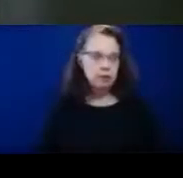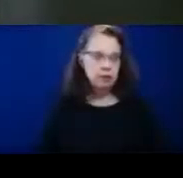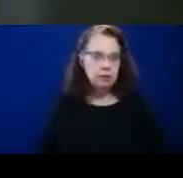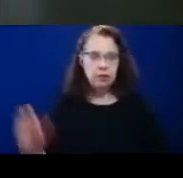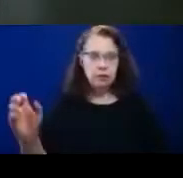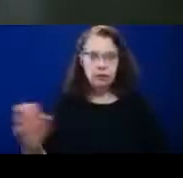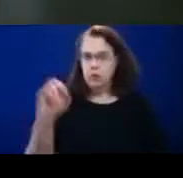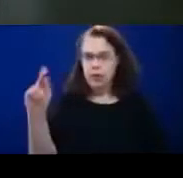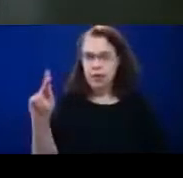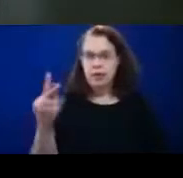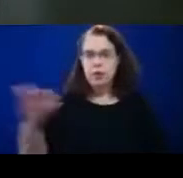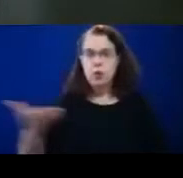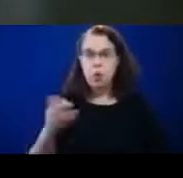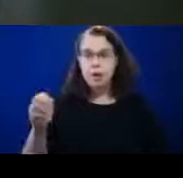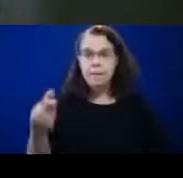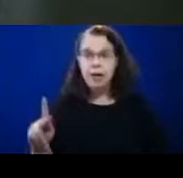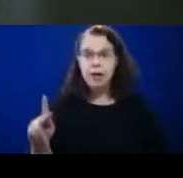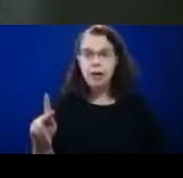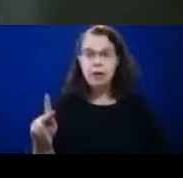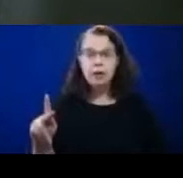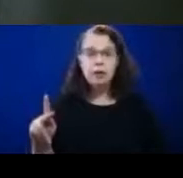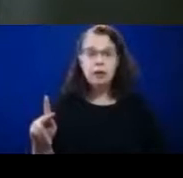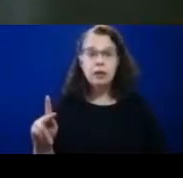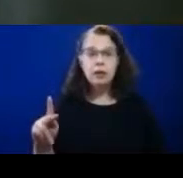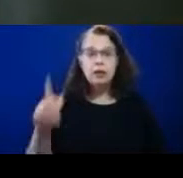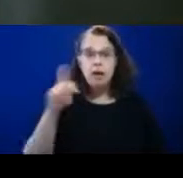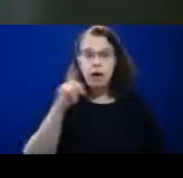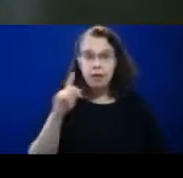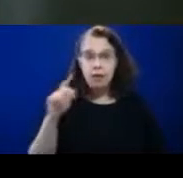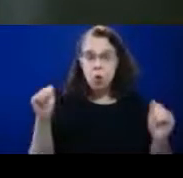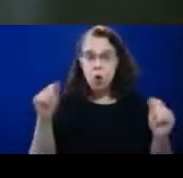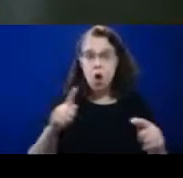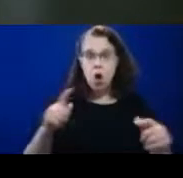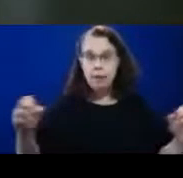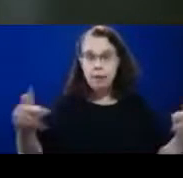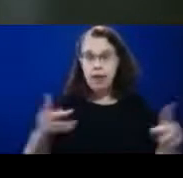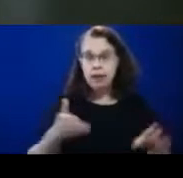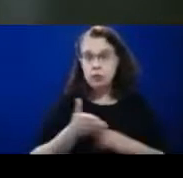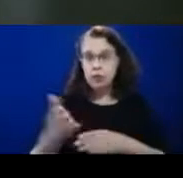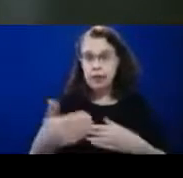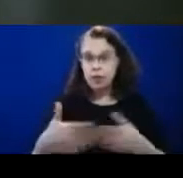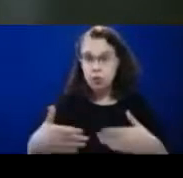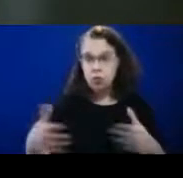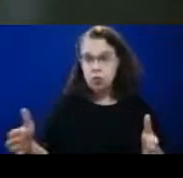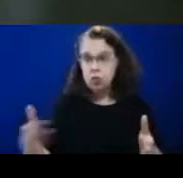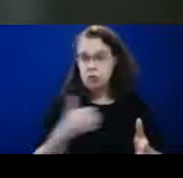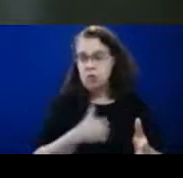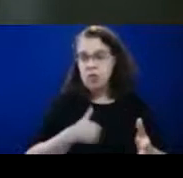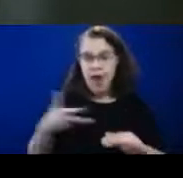Okay. Welcome back, everybody. I think we're all coming back to the main room. I'm sorry I had to cut us off,